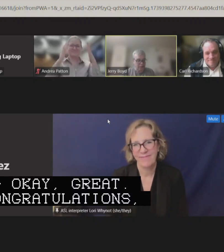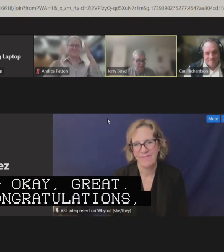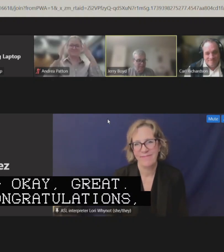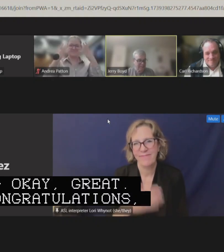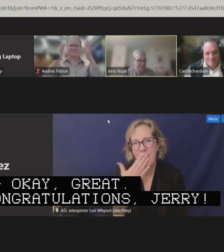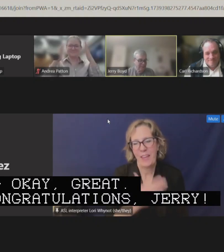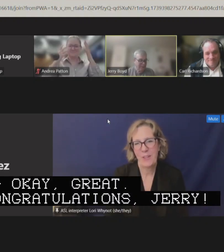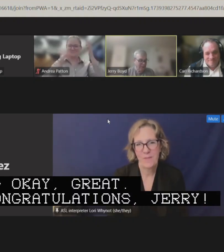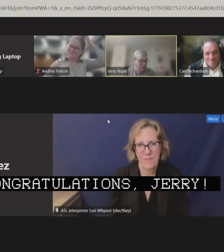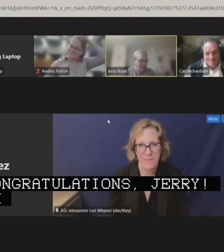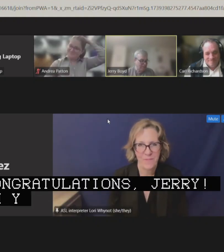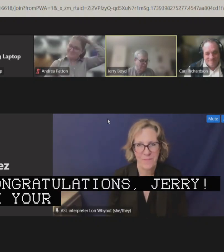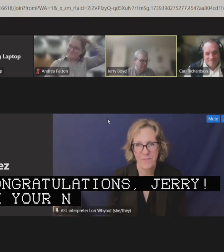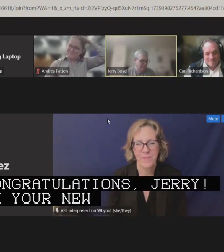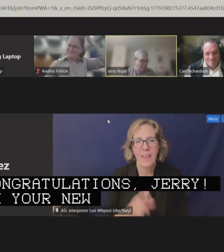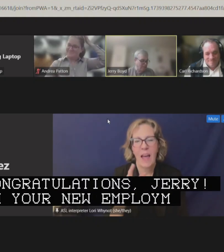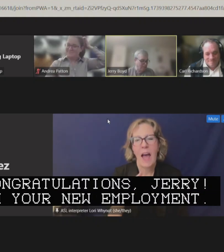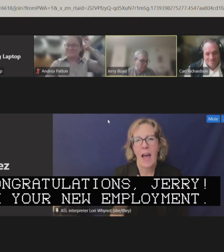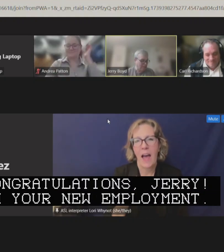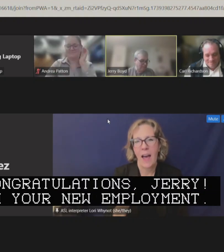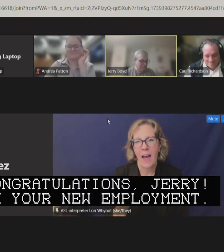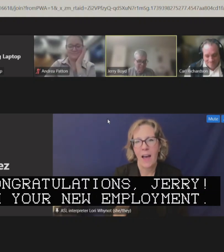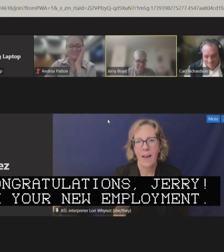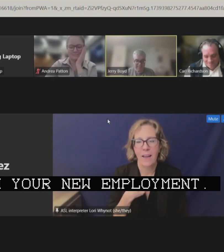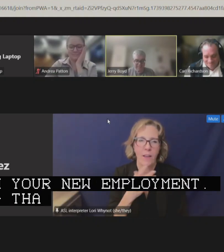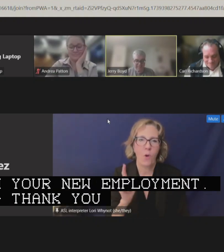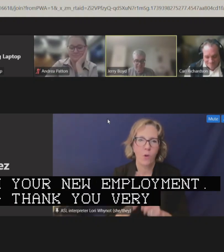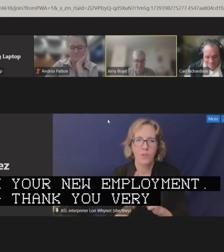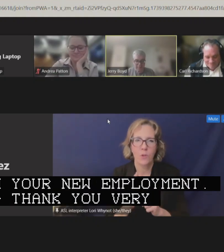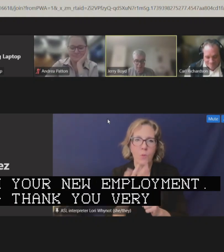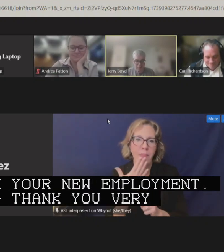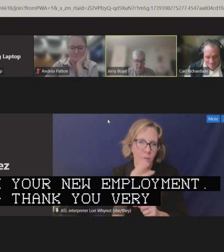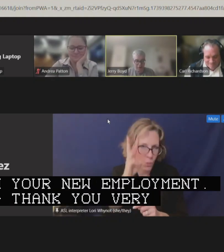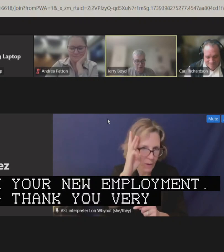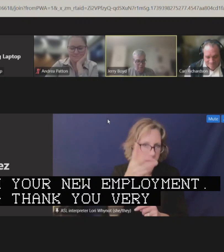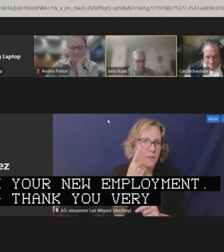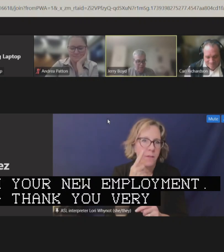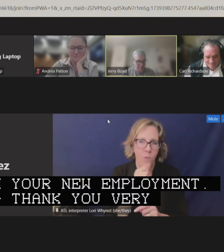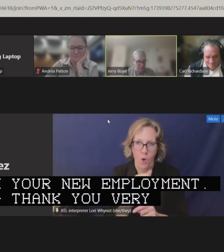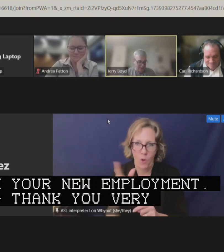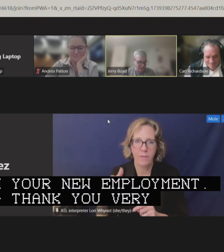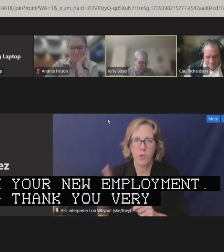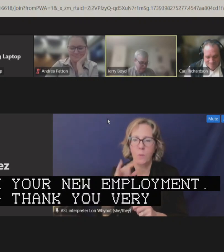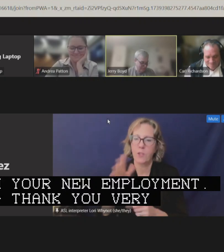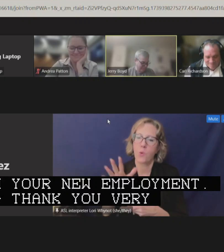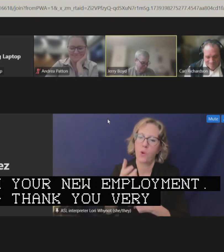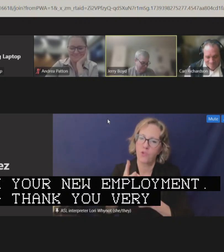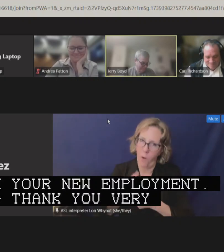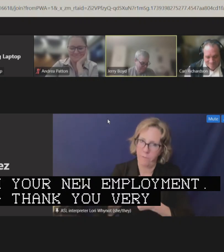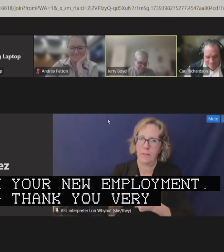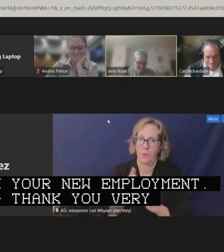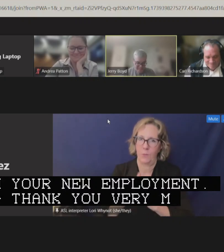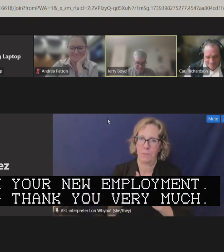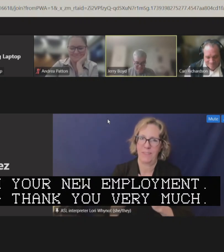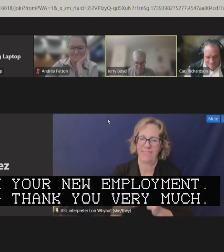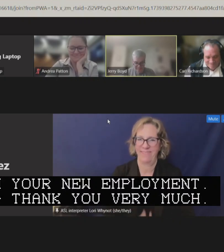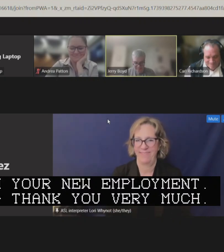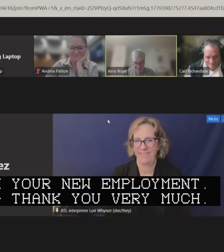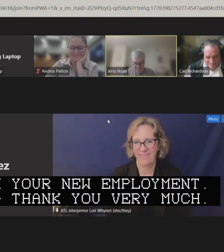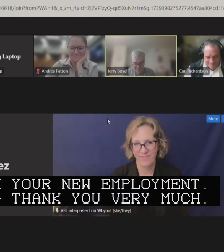much, Wes, and to everyone for their confidence in me.